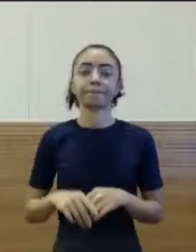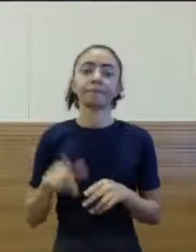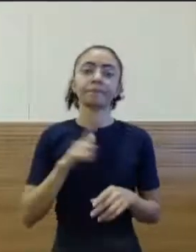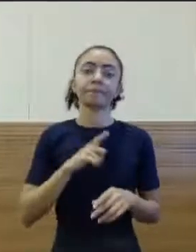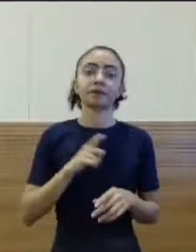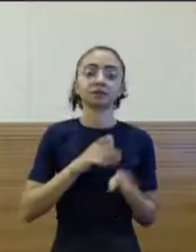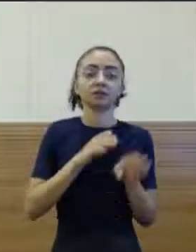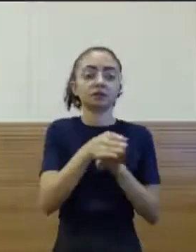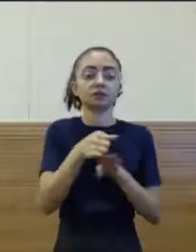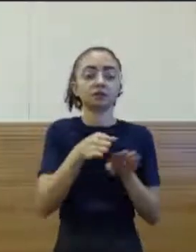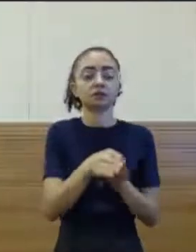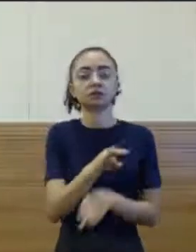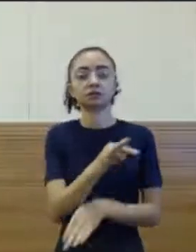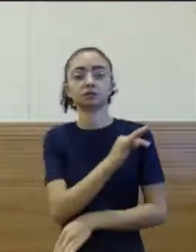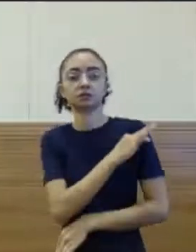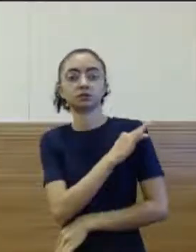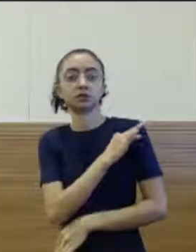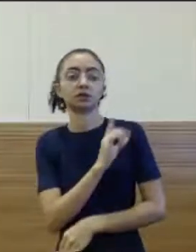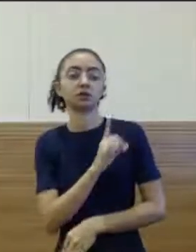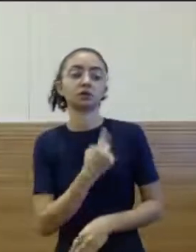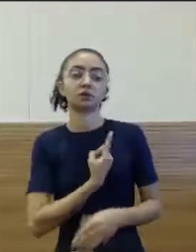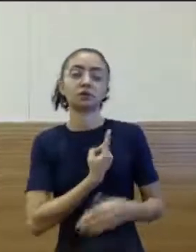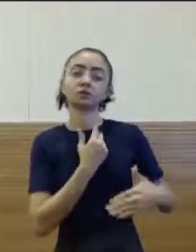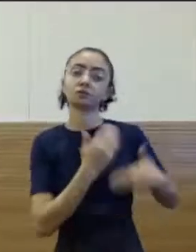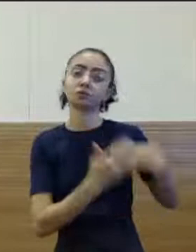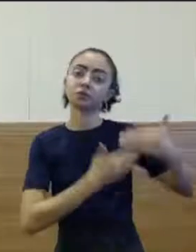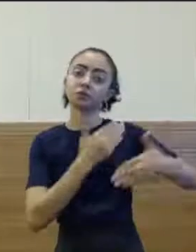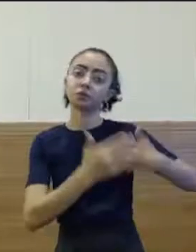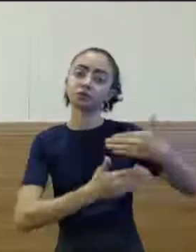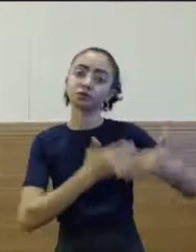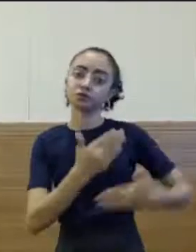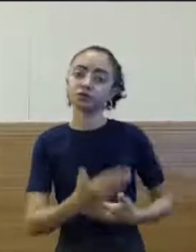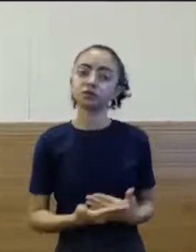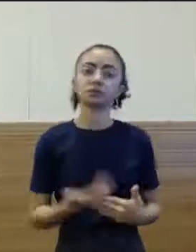this process to be able